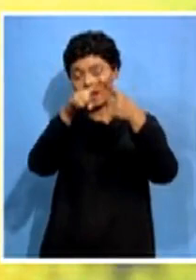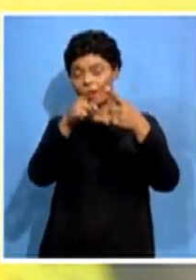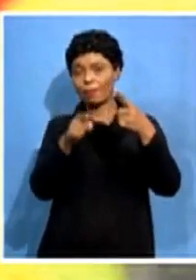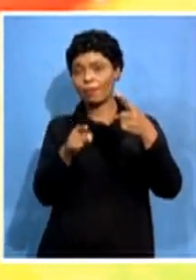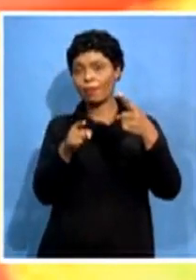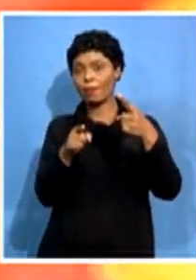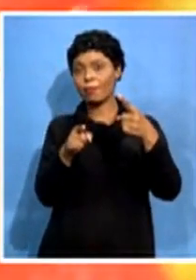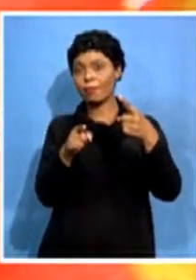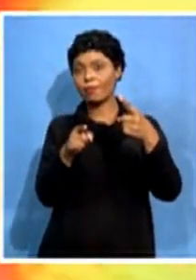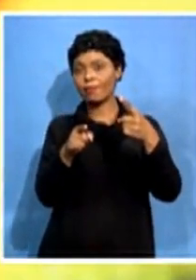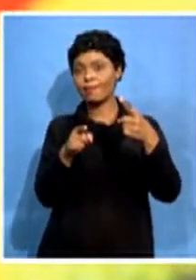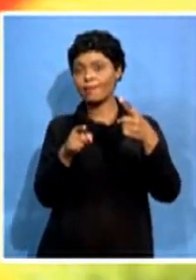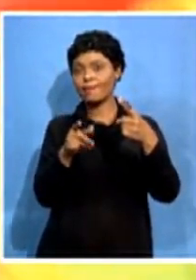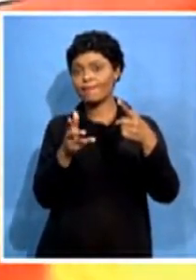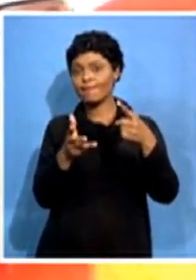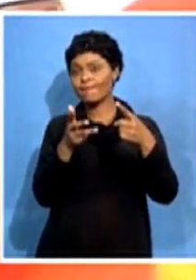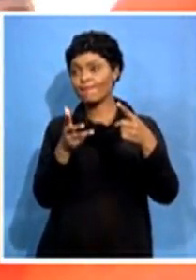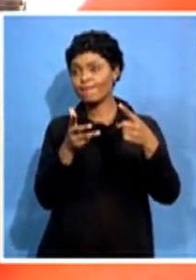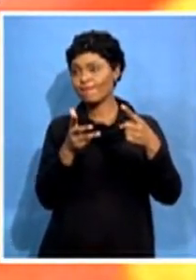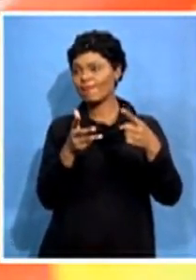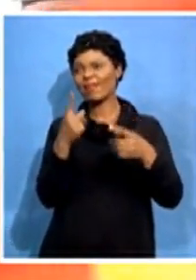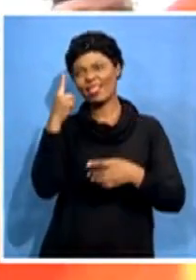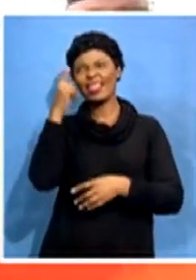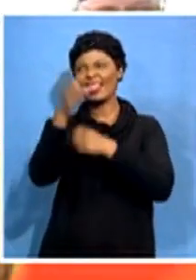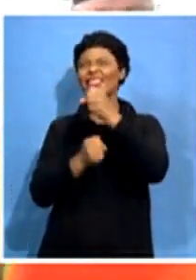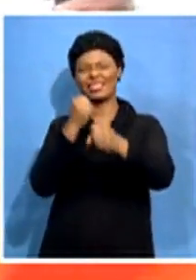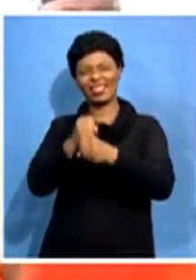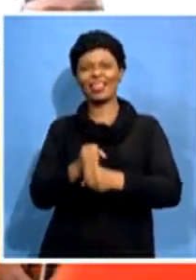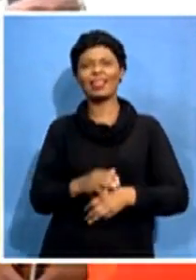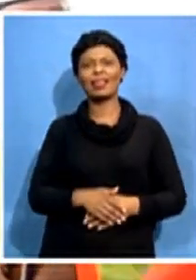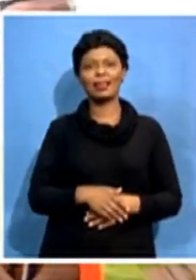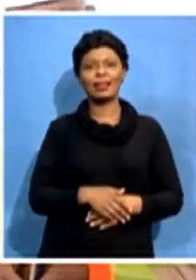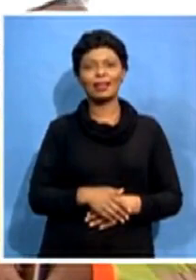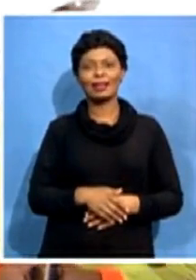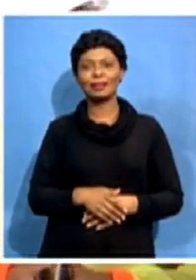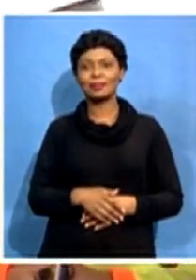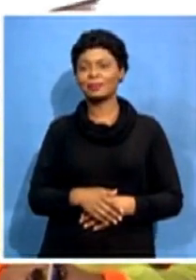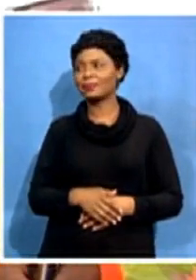February of next year, we need to be supplying parts from this facility into